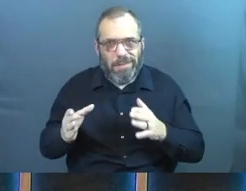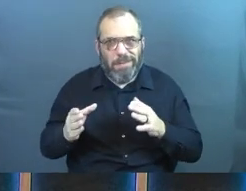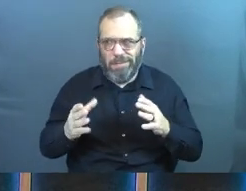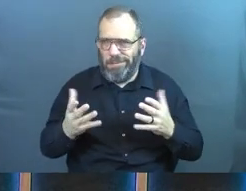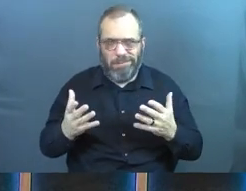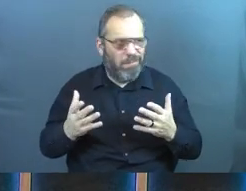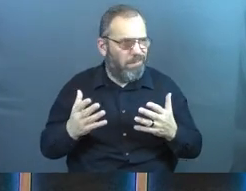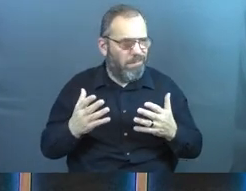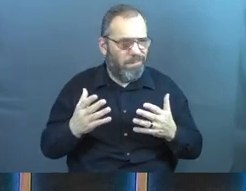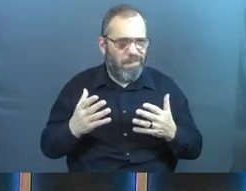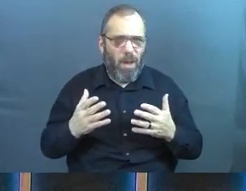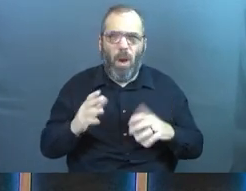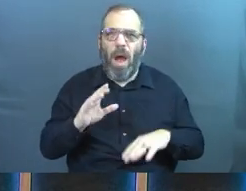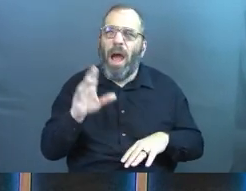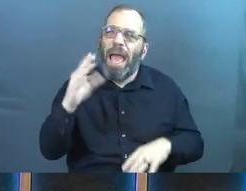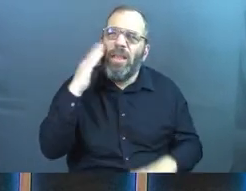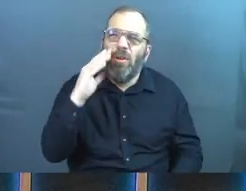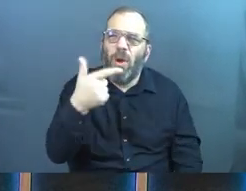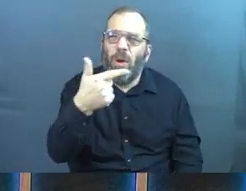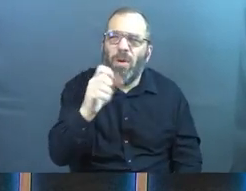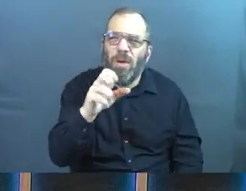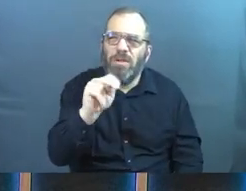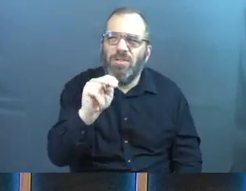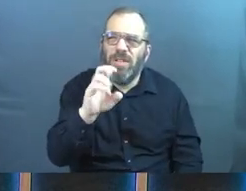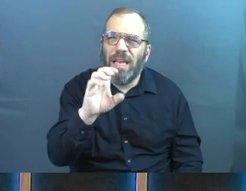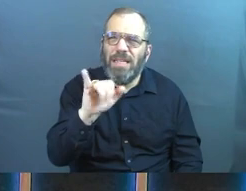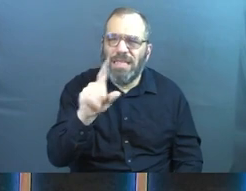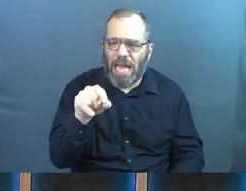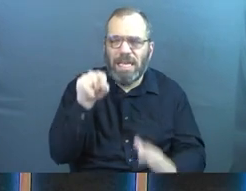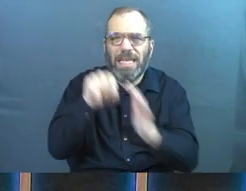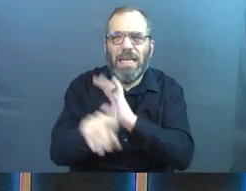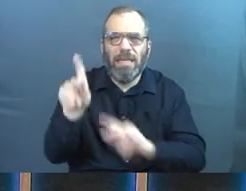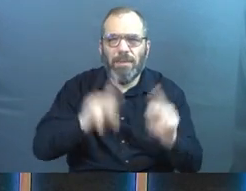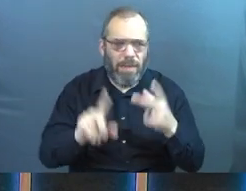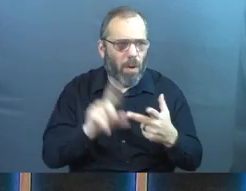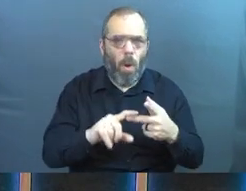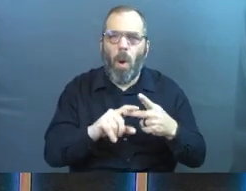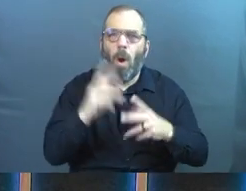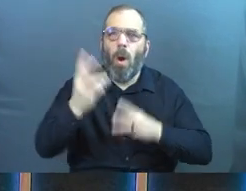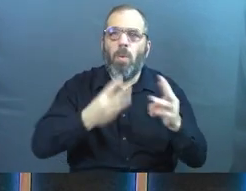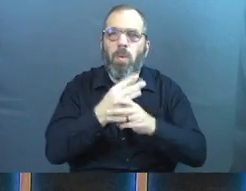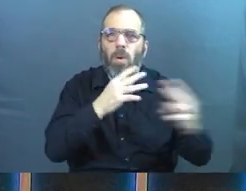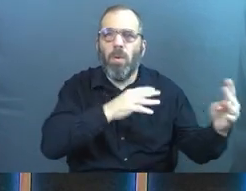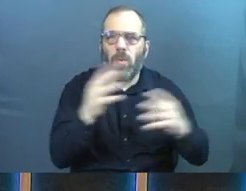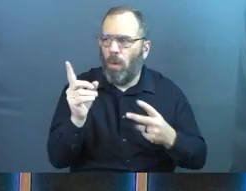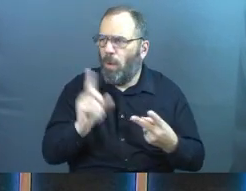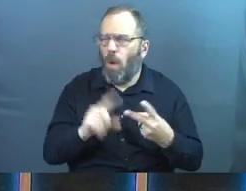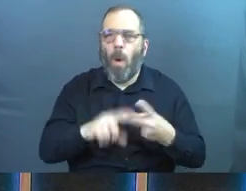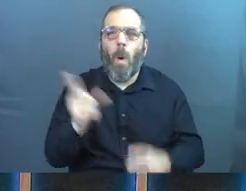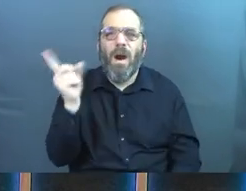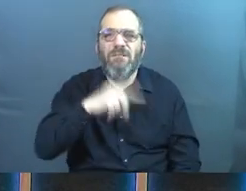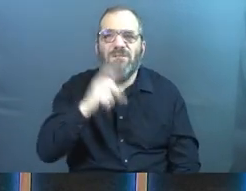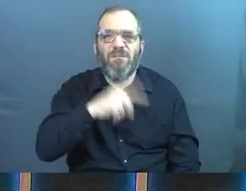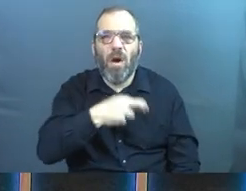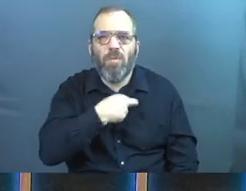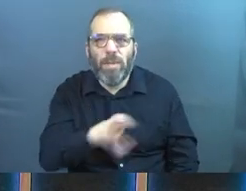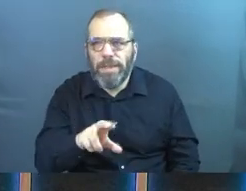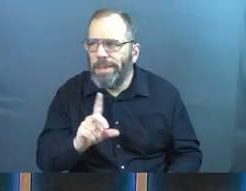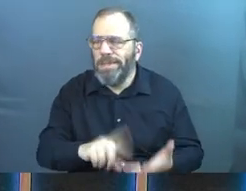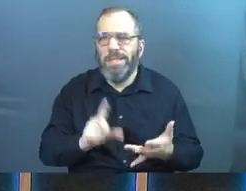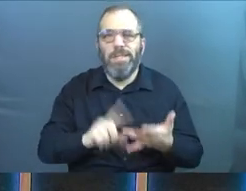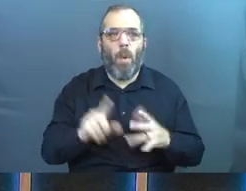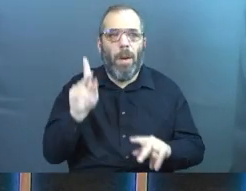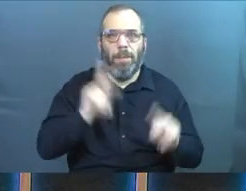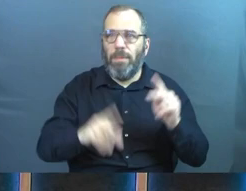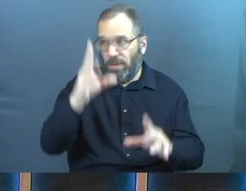Where in the world did we get genocides? Where in the world did we get world wars? Where in the world did we get all the false religions and all the confusion for